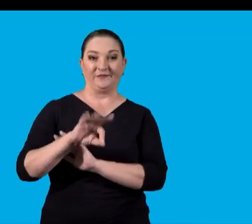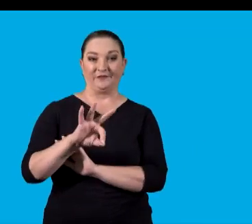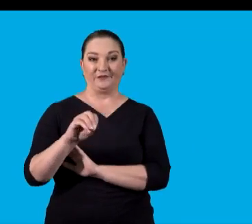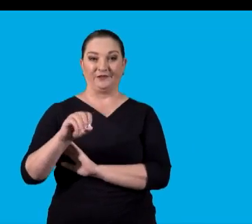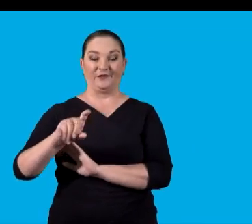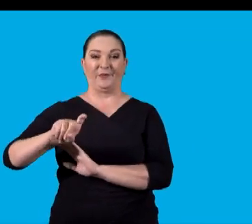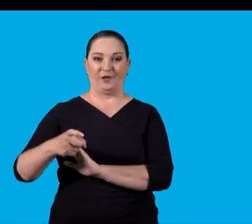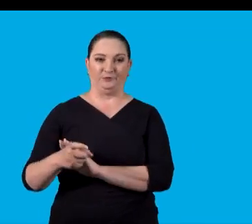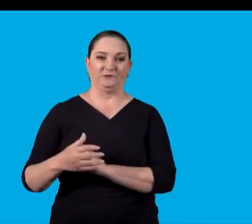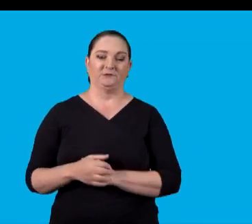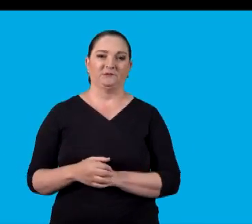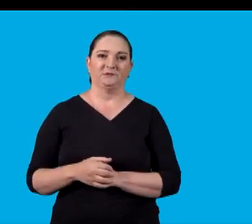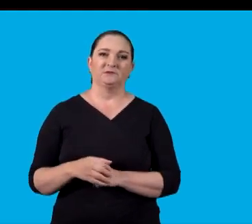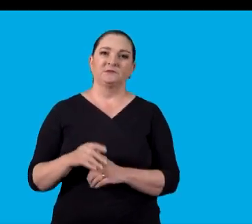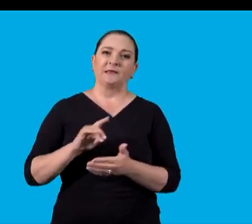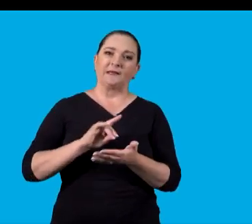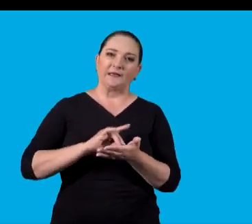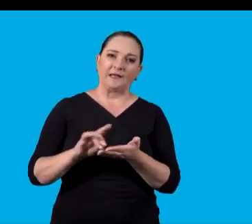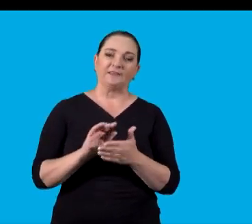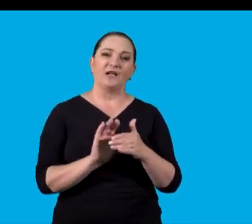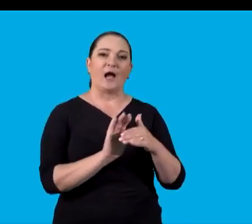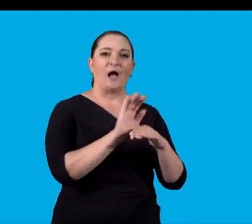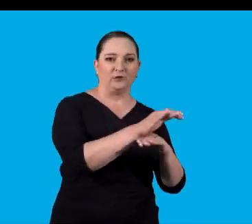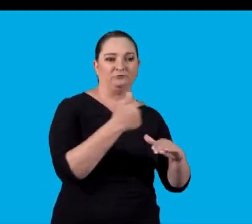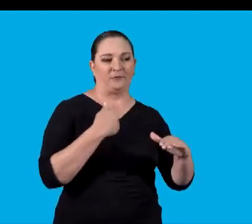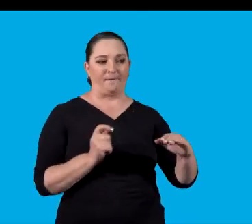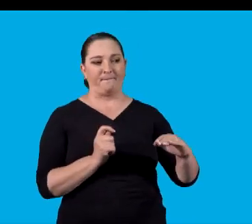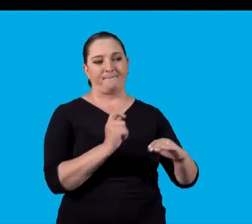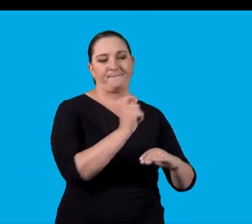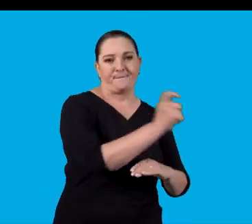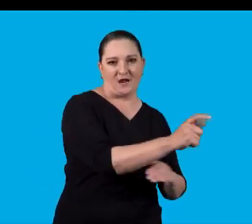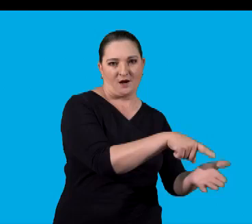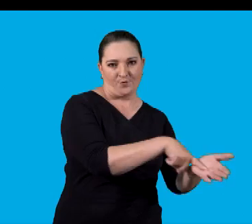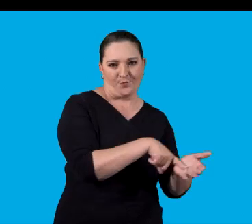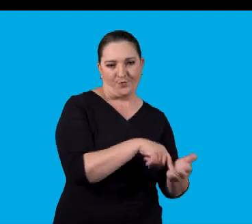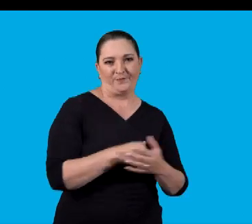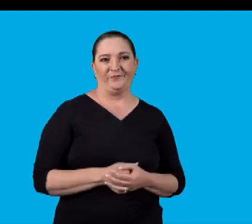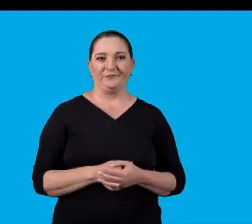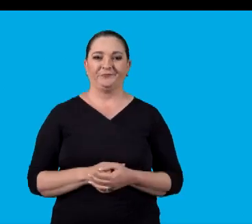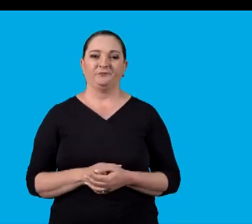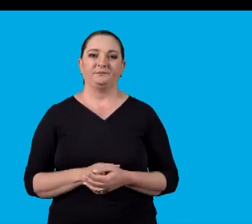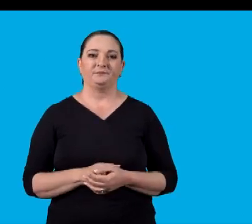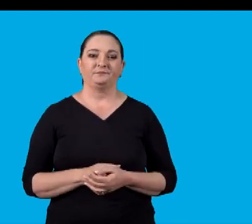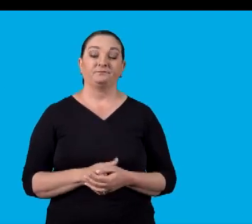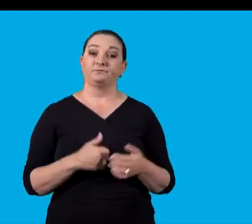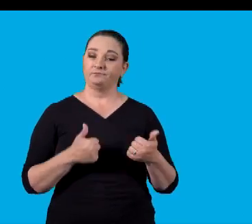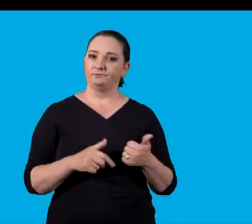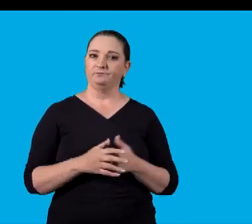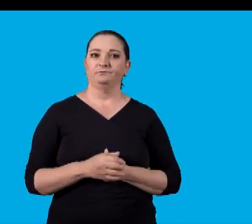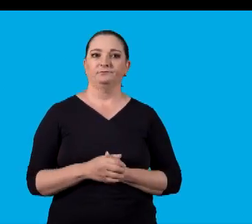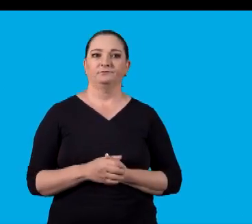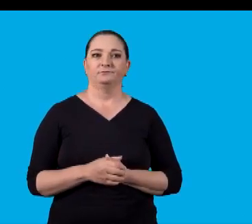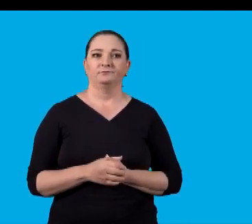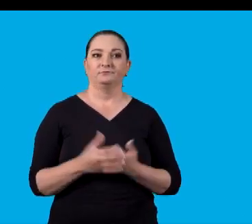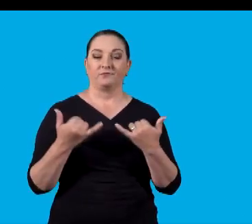300,000. That is a cash outflow. I have repaid the loan. Cash outflow.